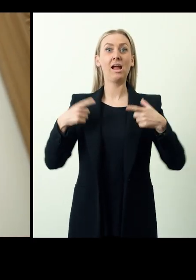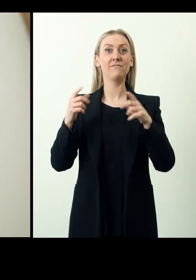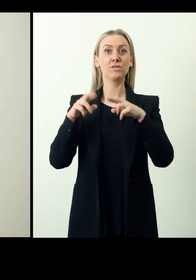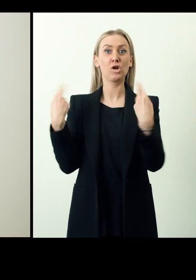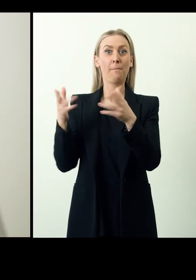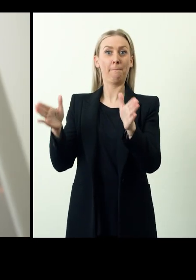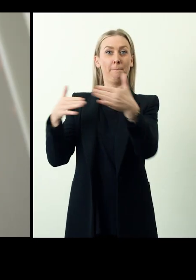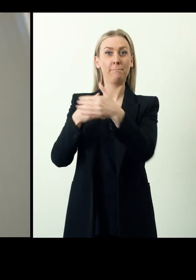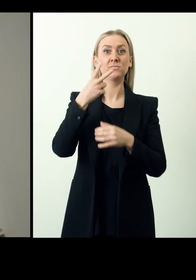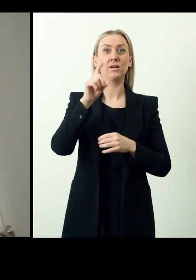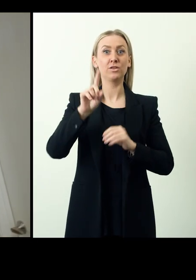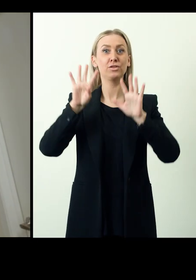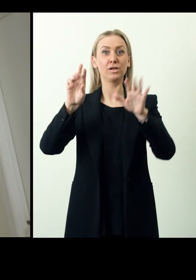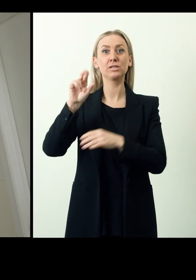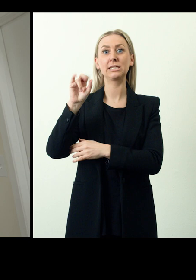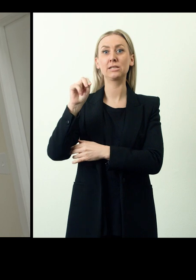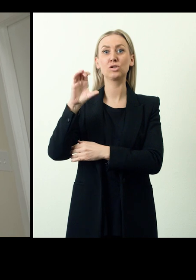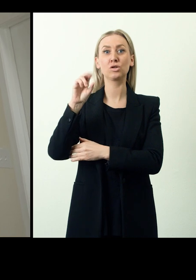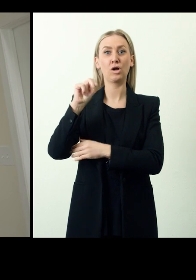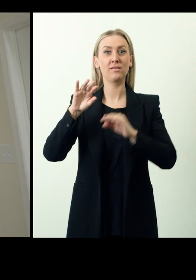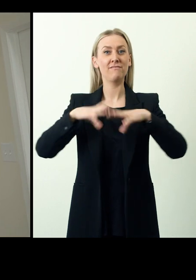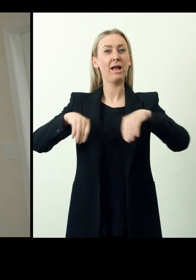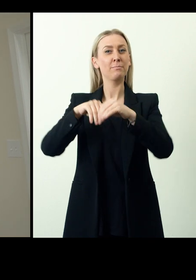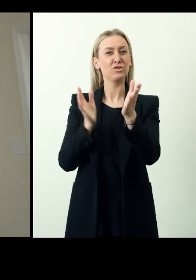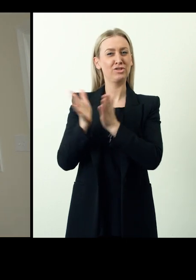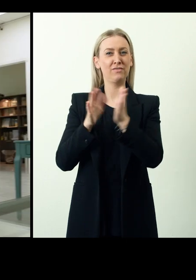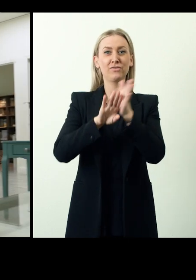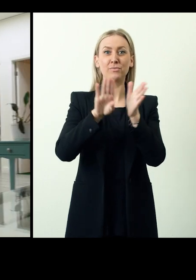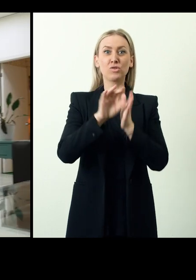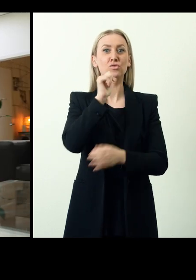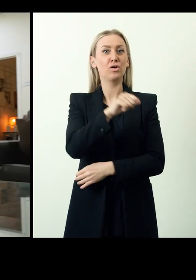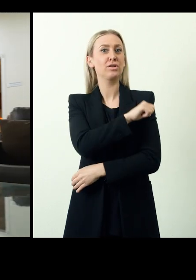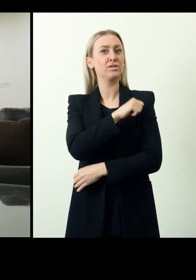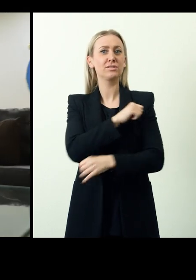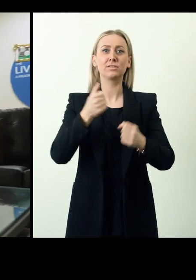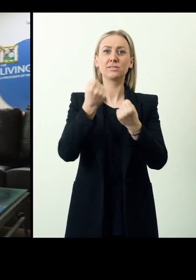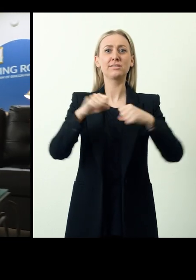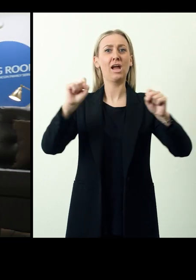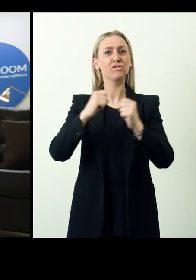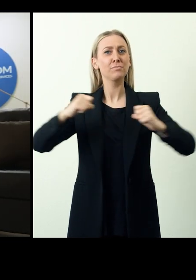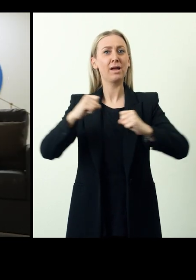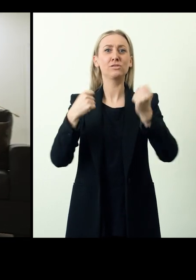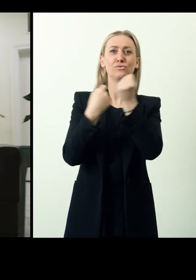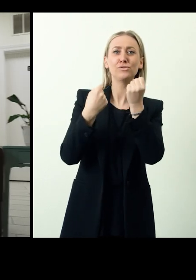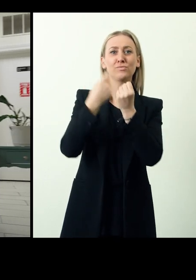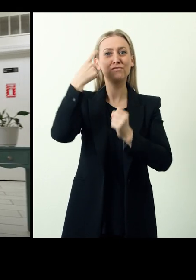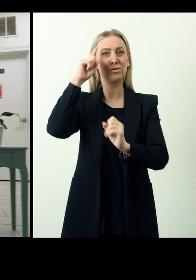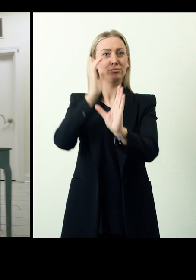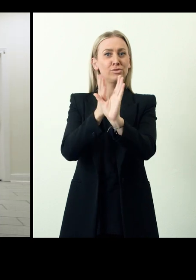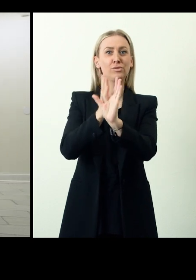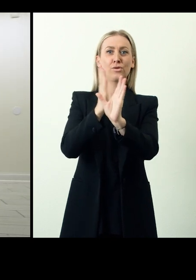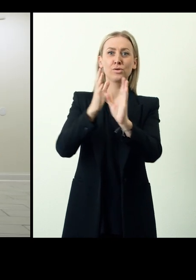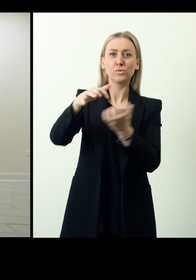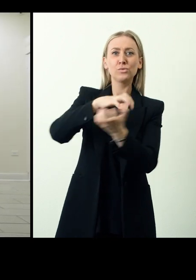Developed in 2019 by Rincon Family Services, the living room is a non-clinical, safe space providing recovery support to people